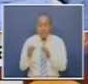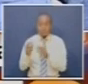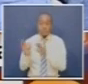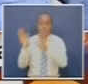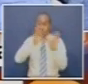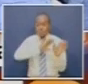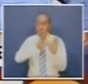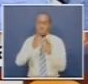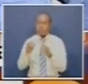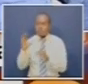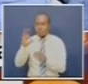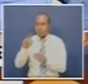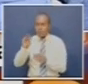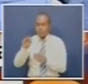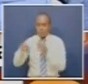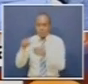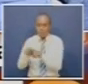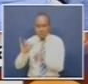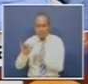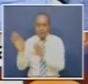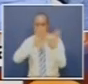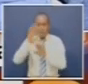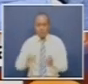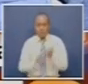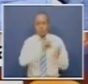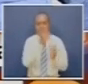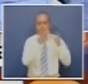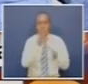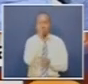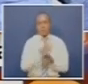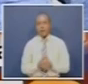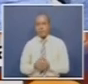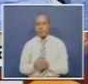other party. Why speak in that tone?